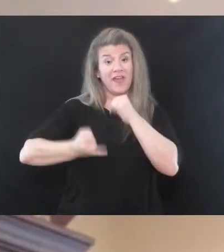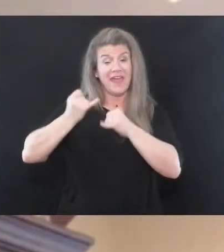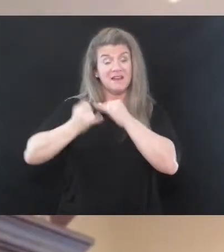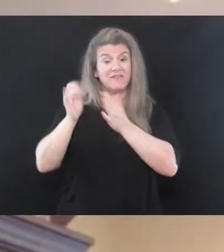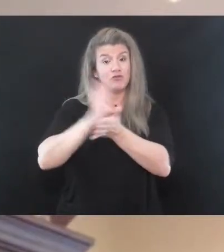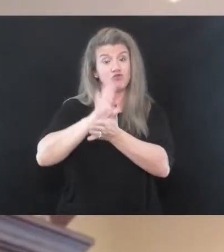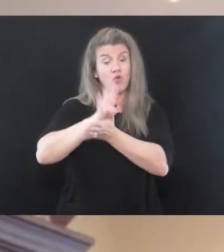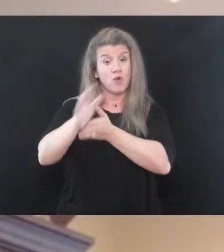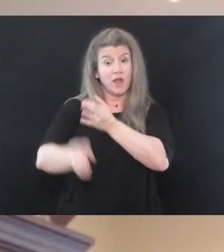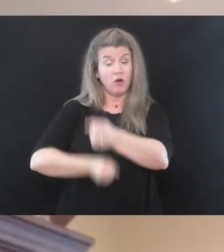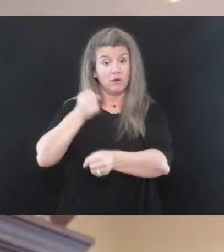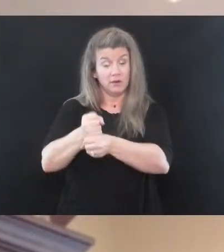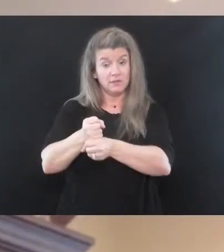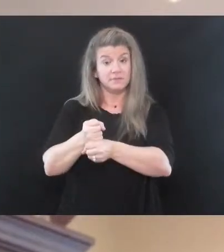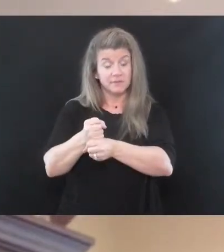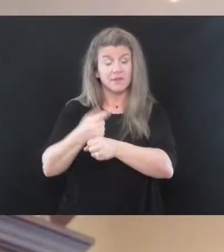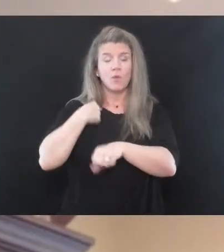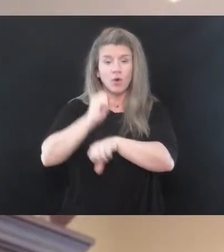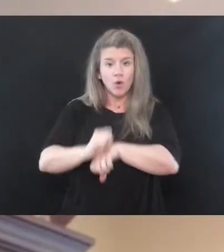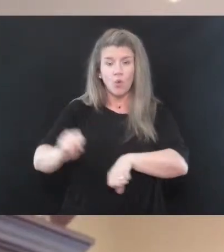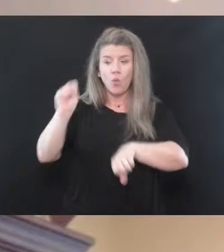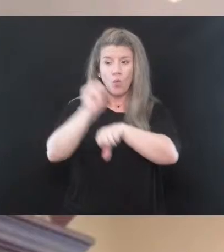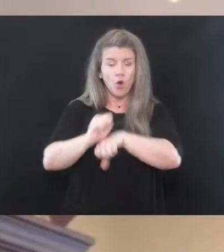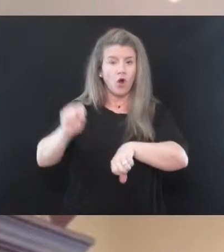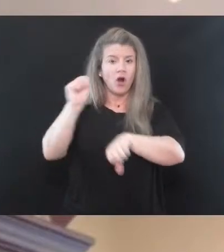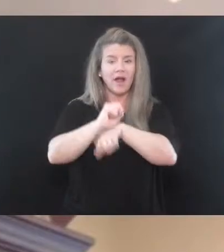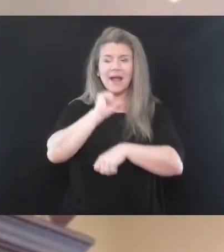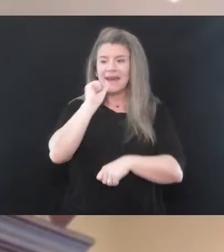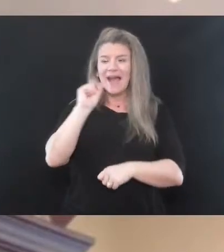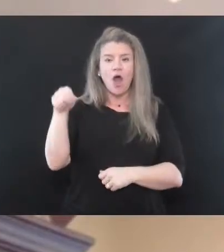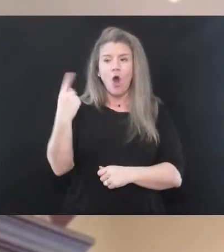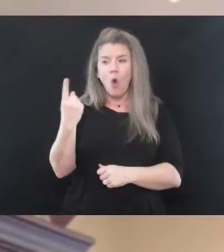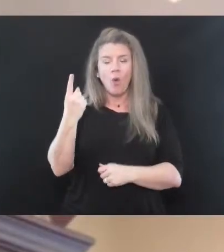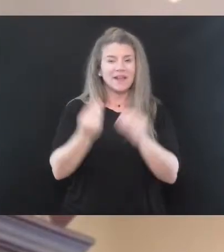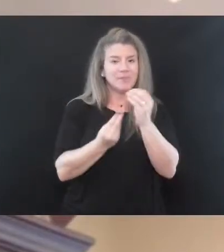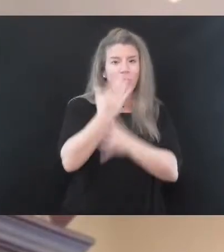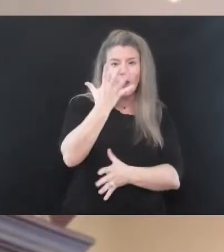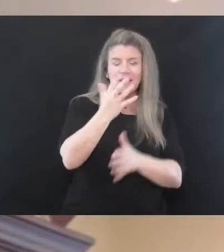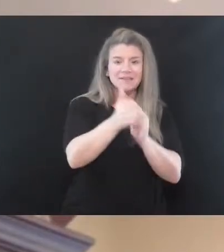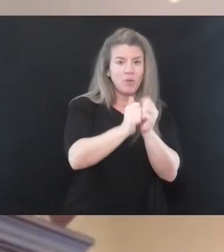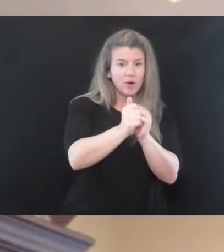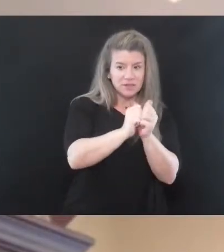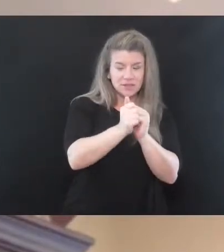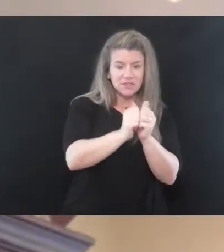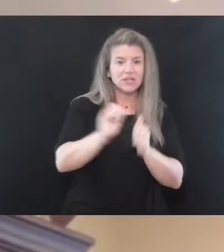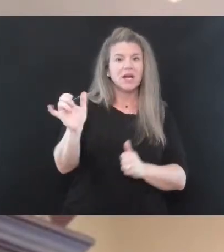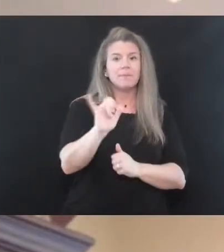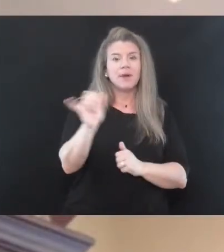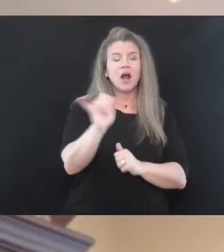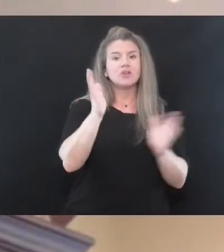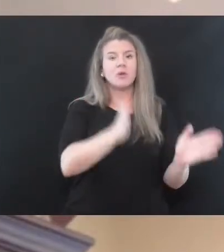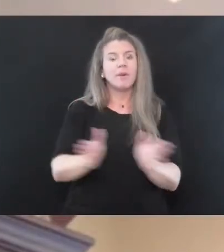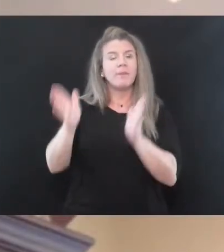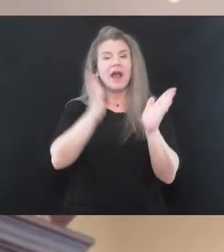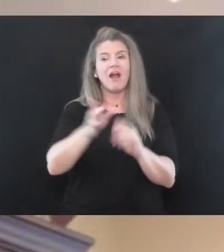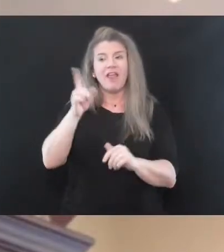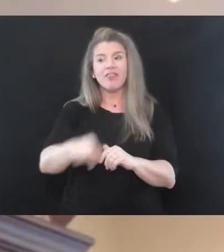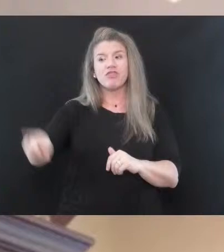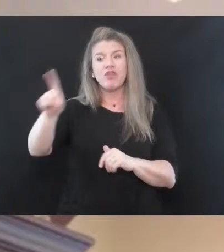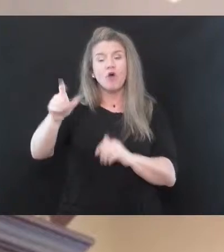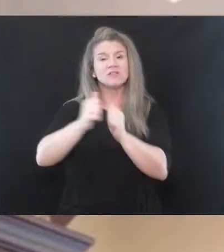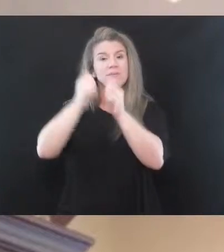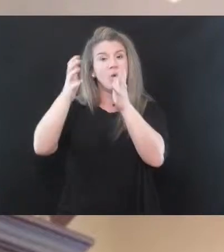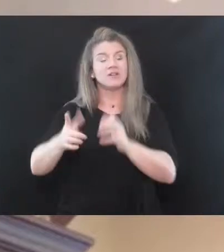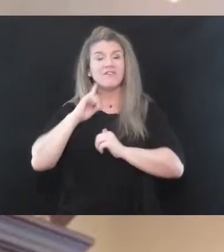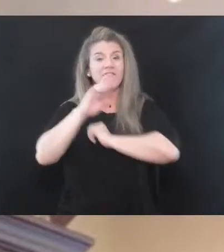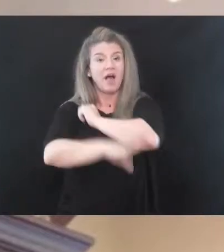school year, and working not only to get those in spring sports, but also preparing those athletes for